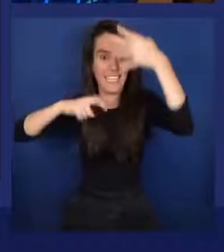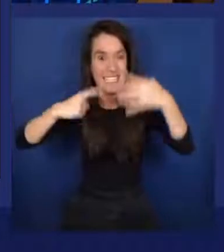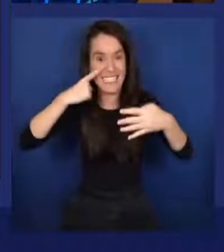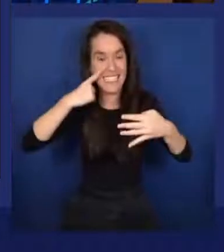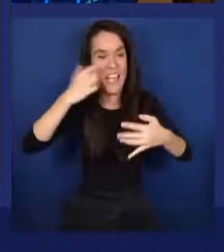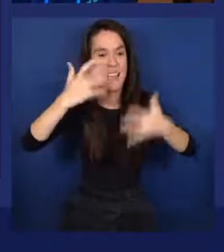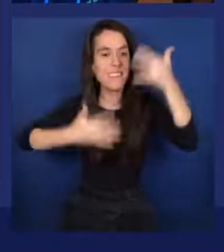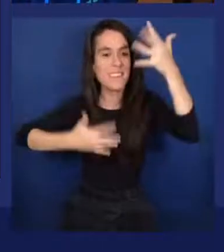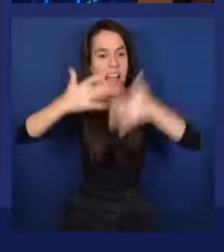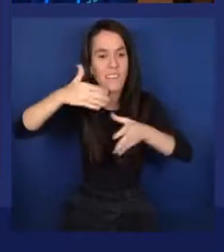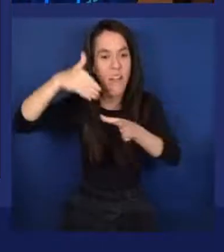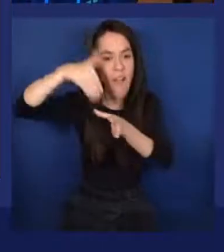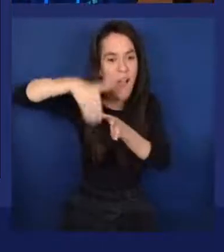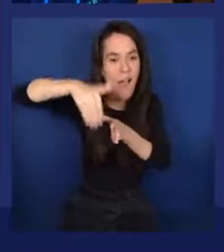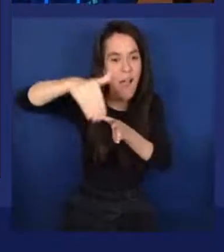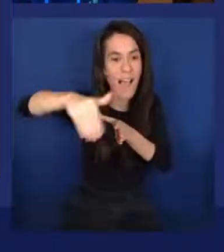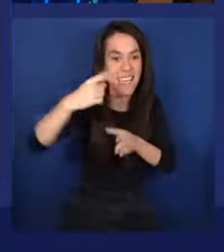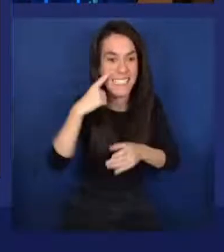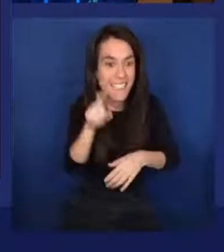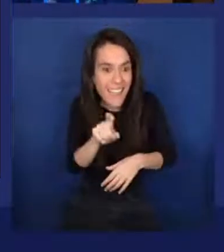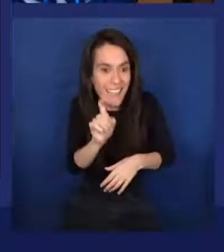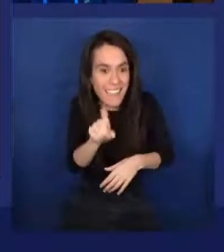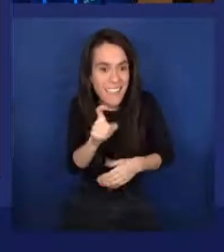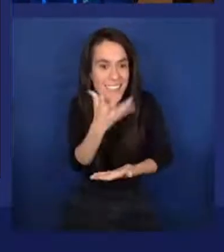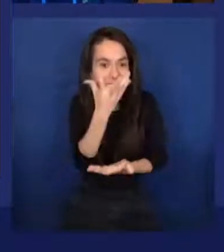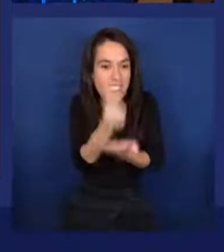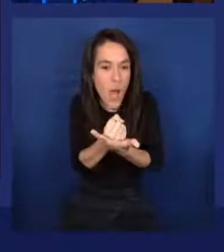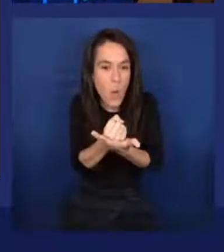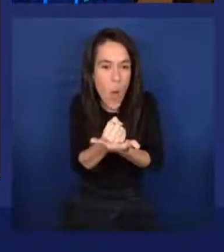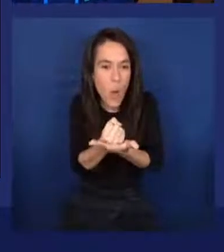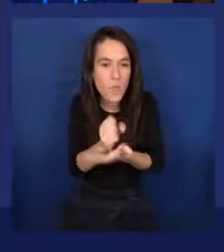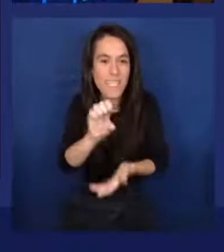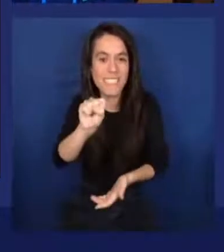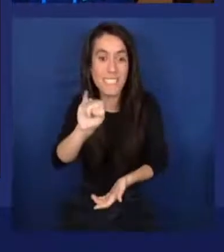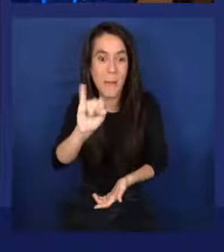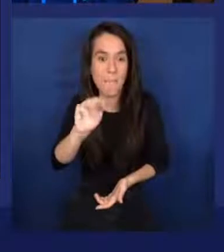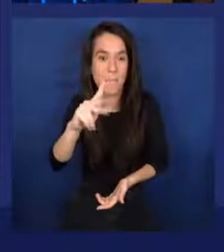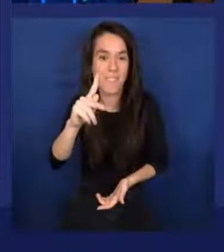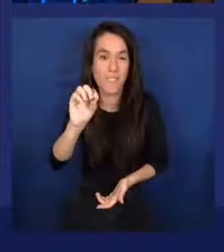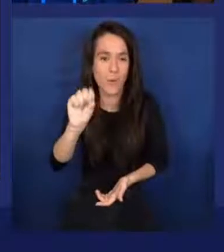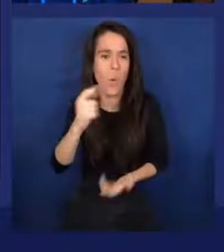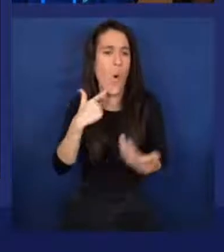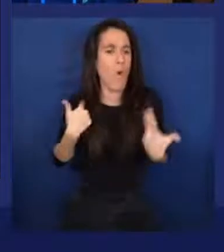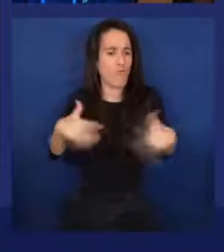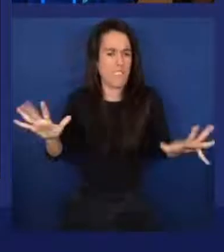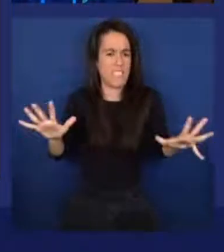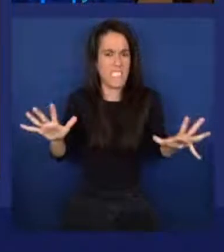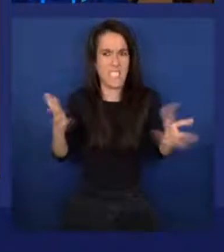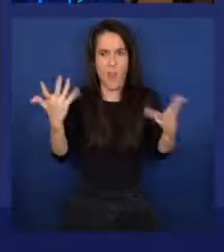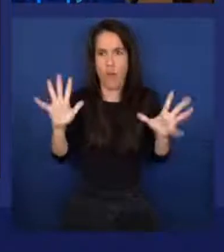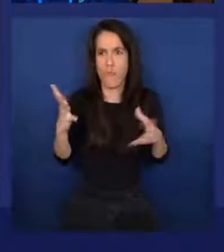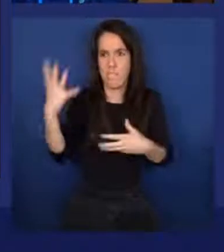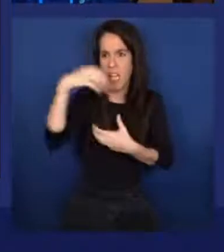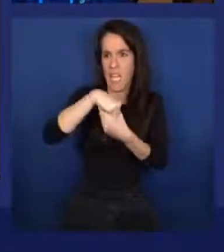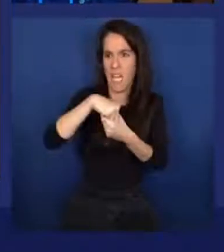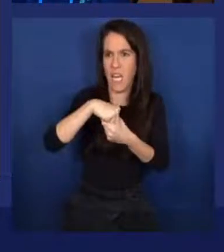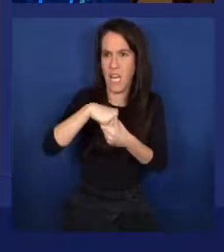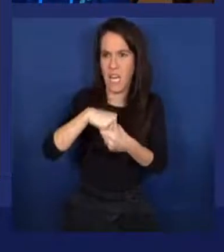a Lego data set. Of course, I downloaded it already, so it's there.